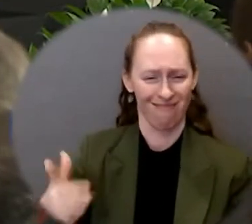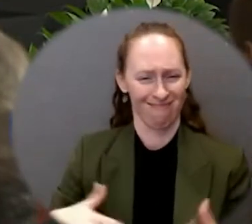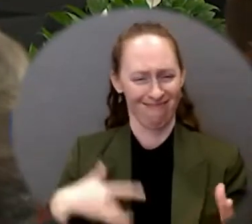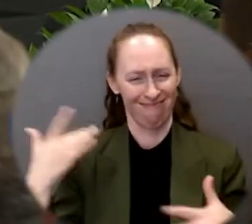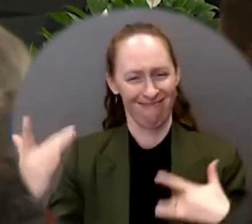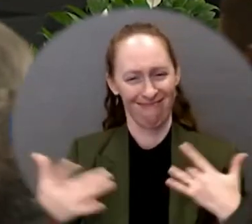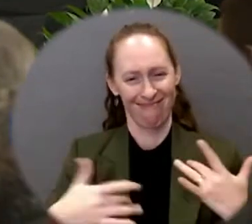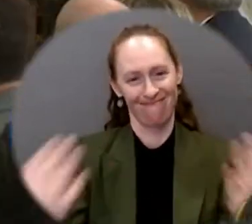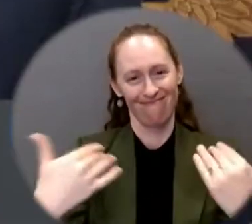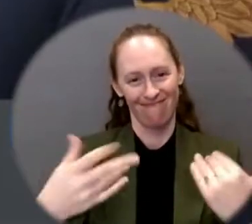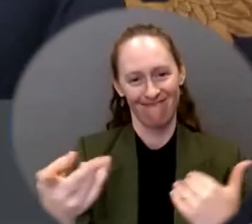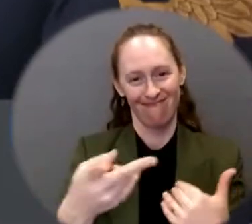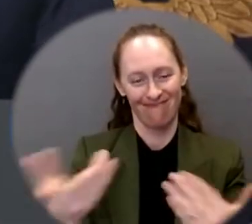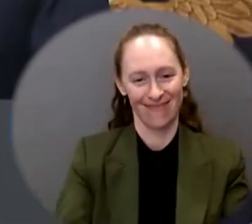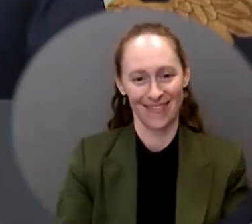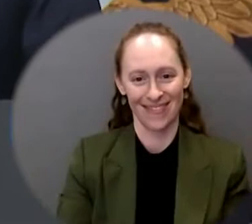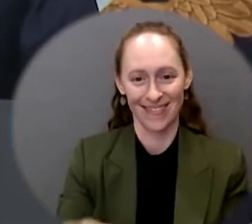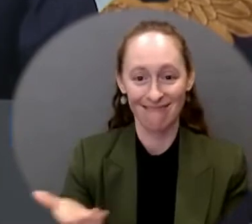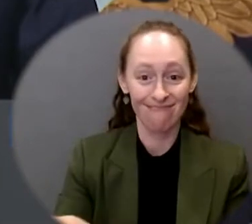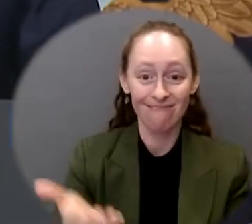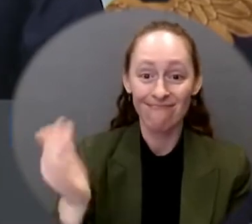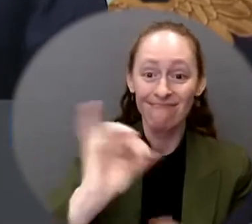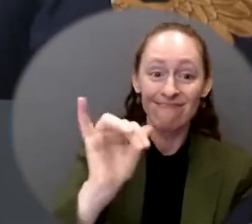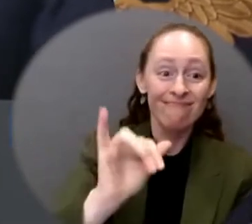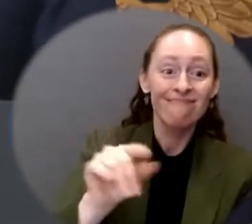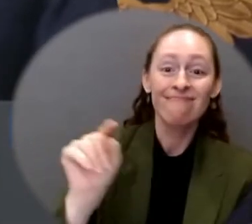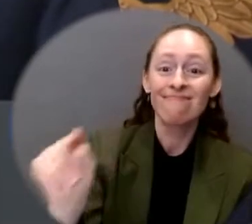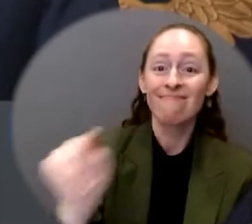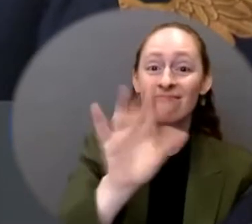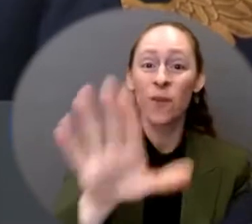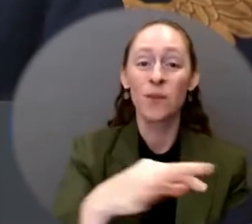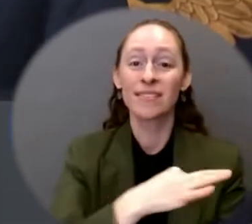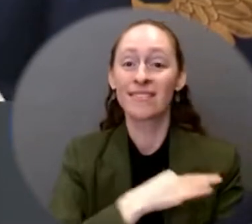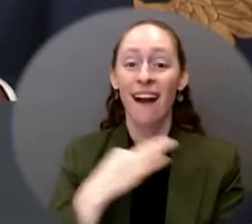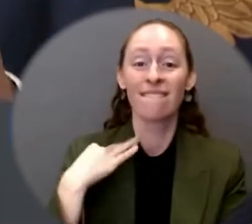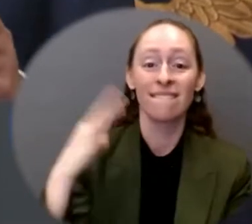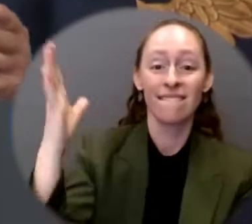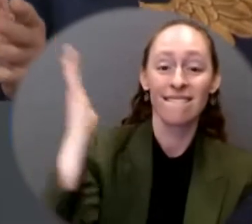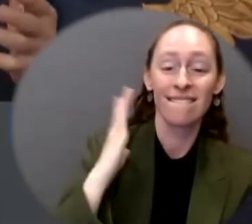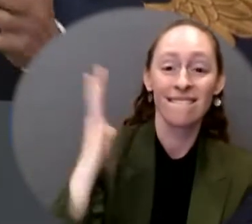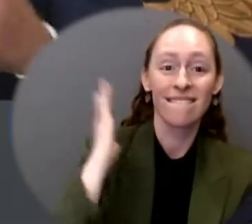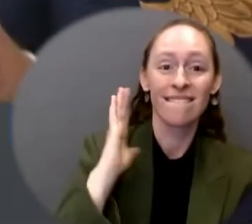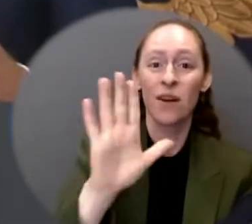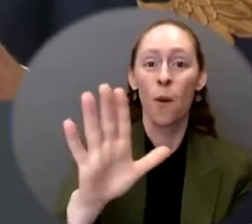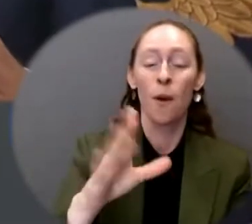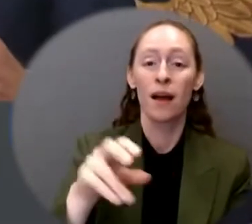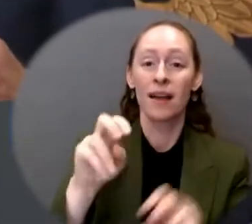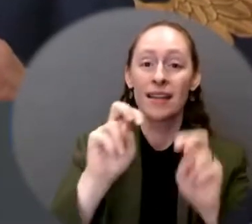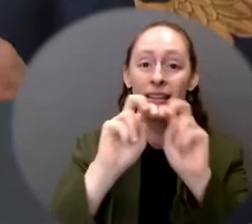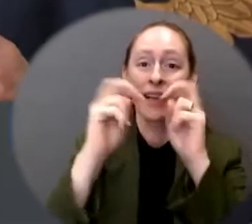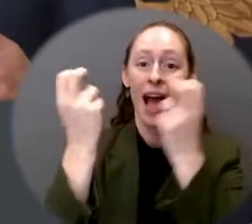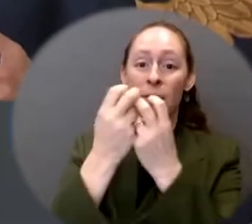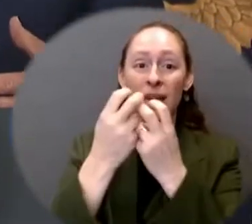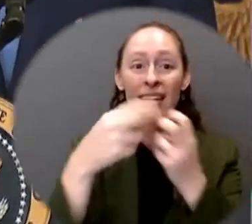this incredible journey. It includes members of your cabinet and staff, some of whom were foolish enough to come work with me.